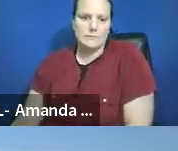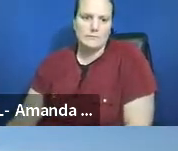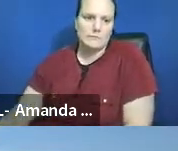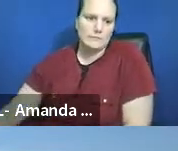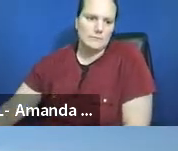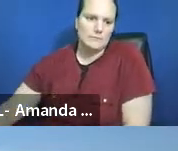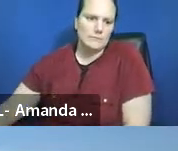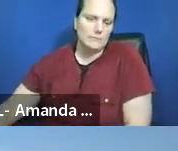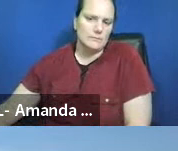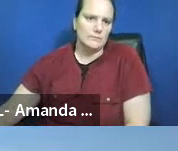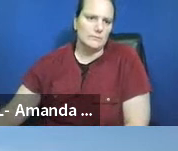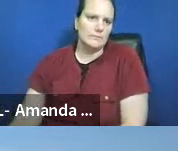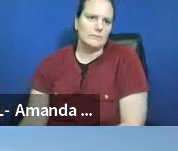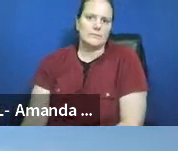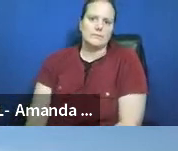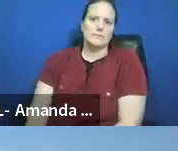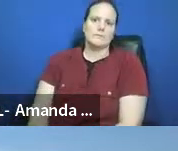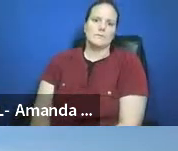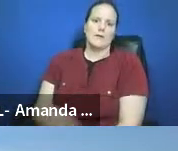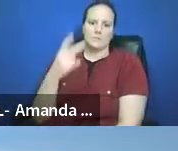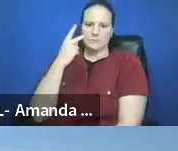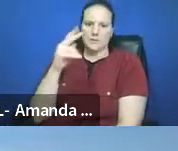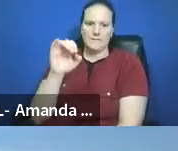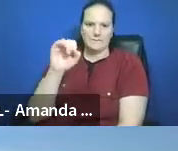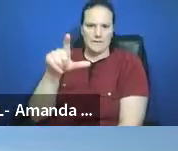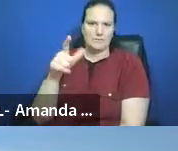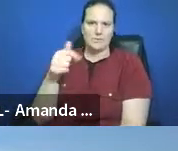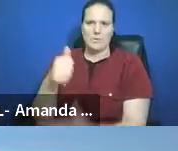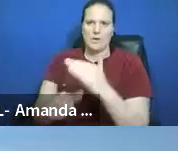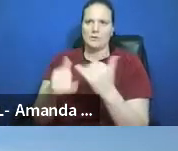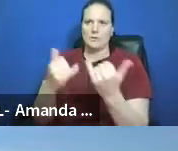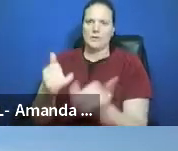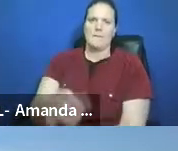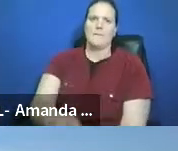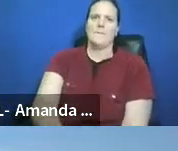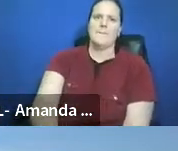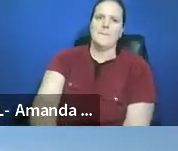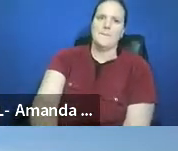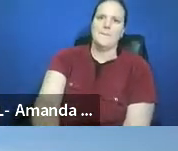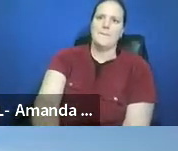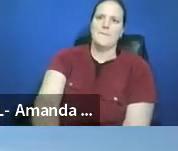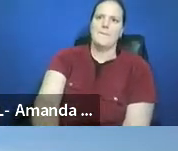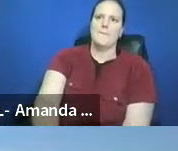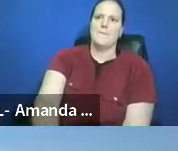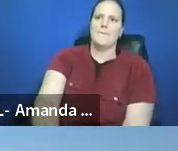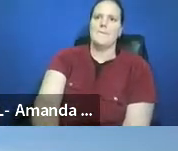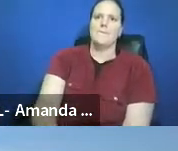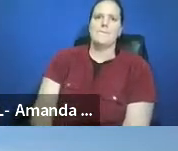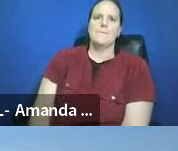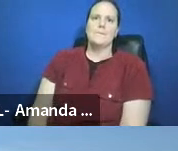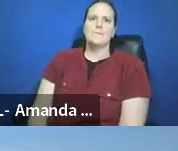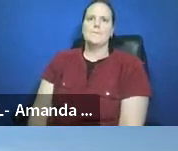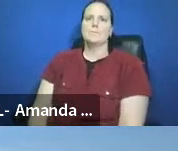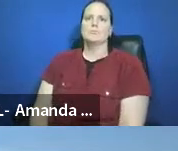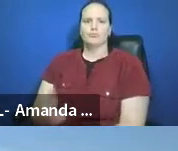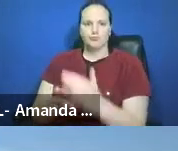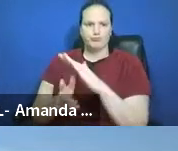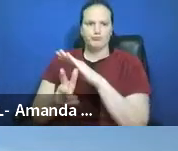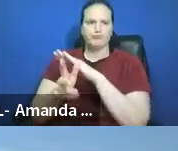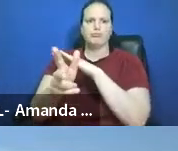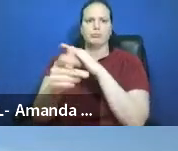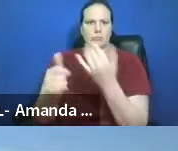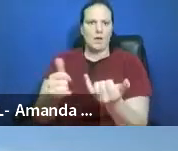go. And look, there's a vessel going underneath it now. So, you know, moving